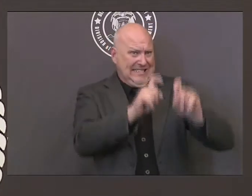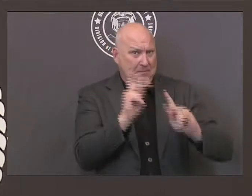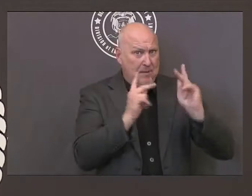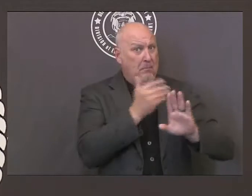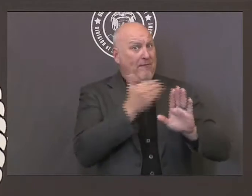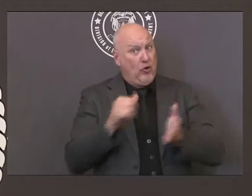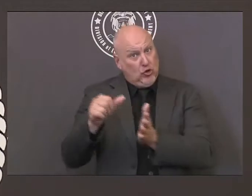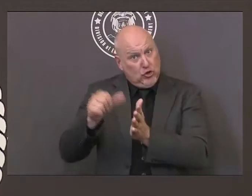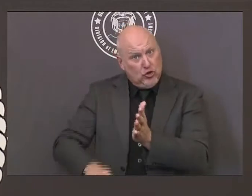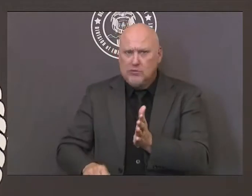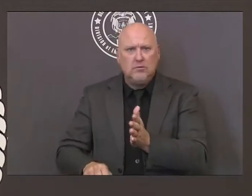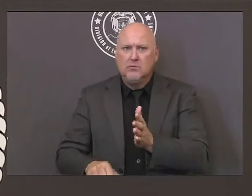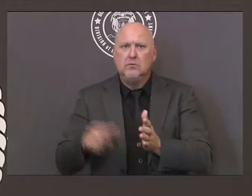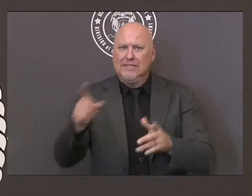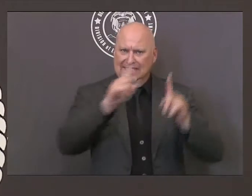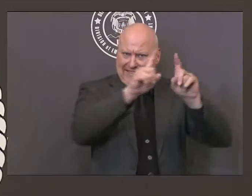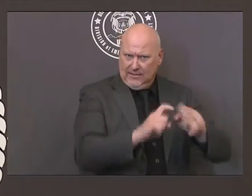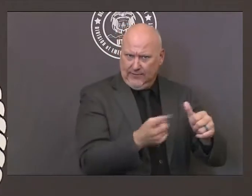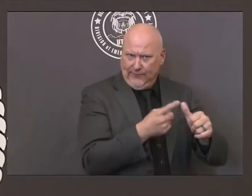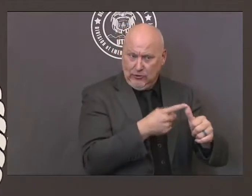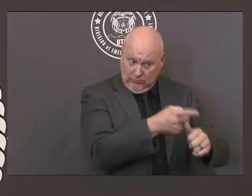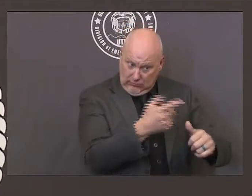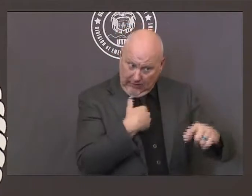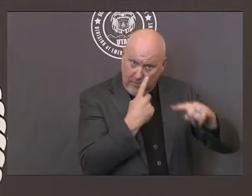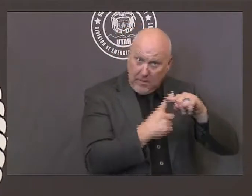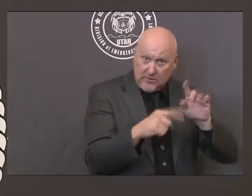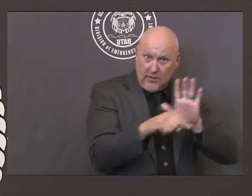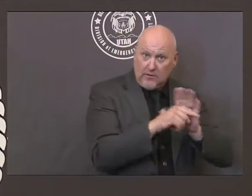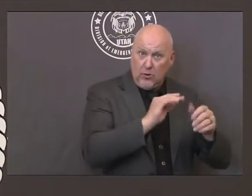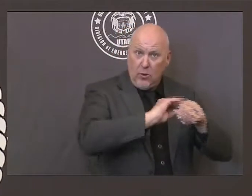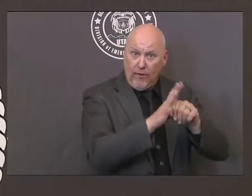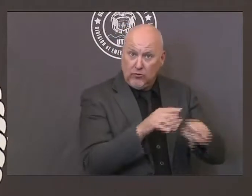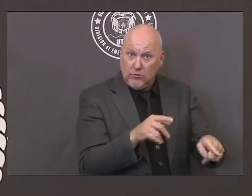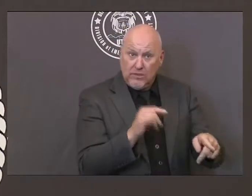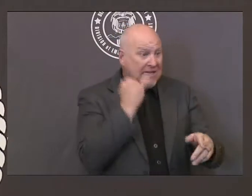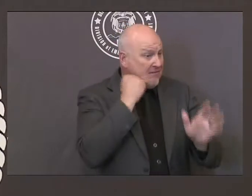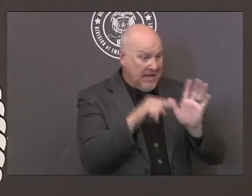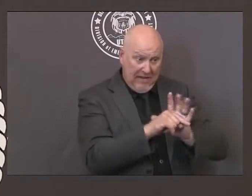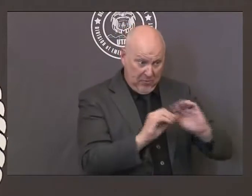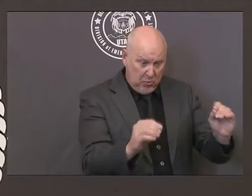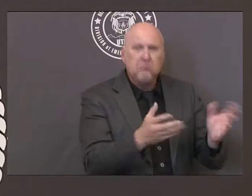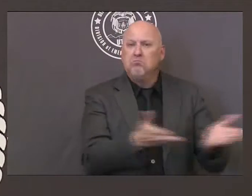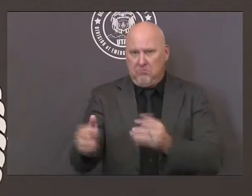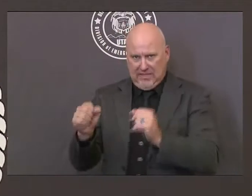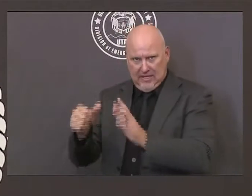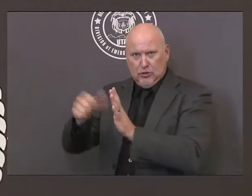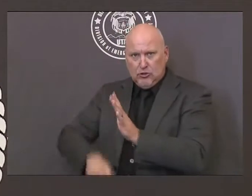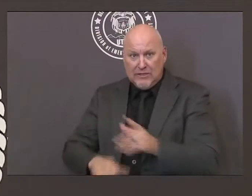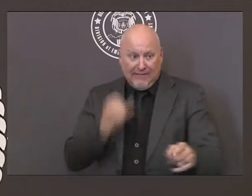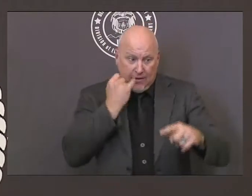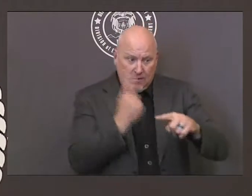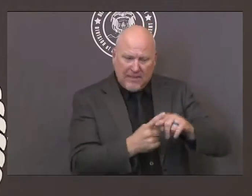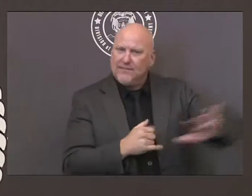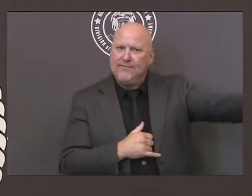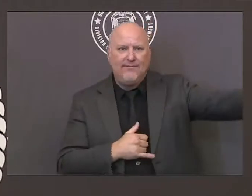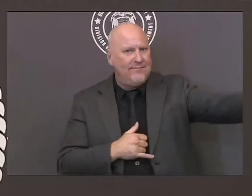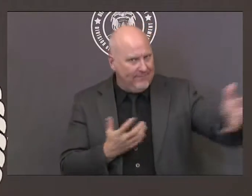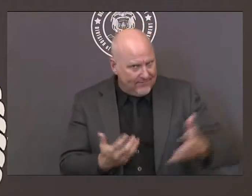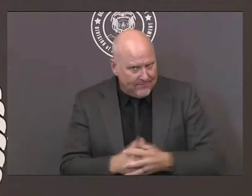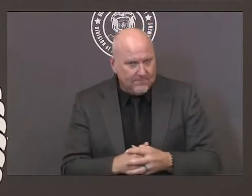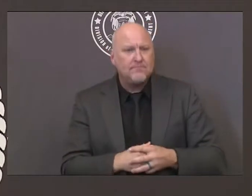We have had to restrict visitors for some time, and that's part of it as well, is to